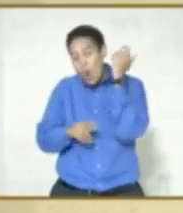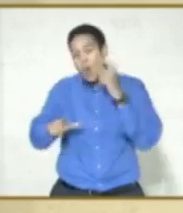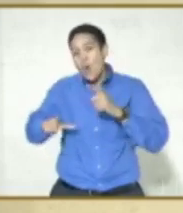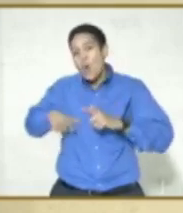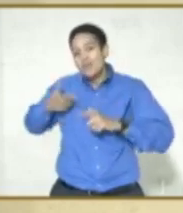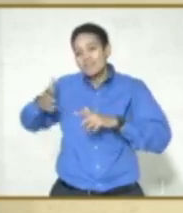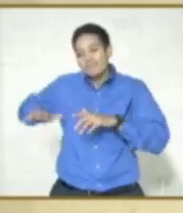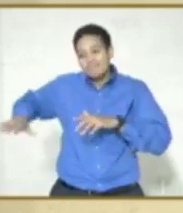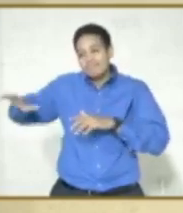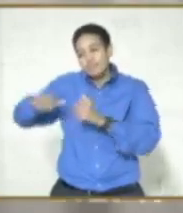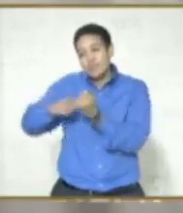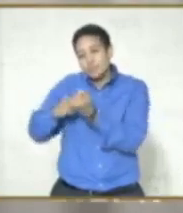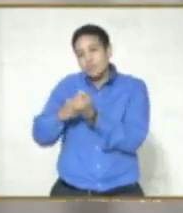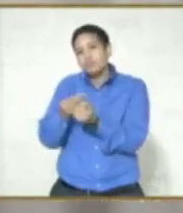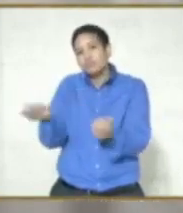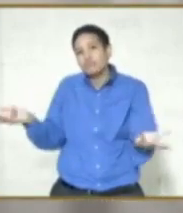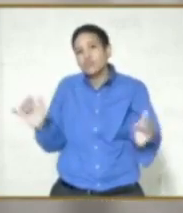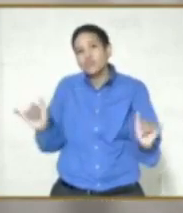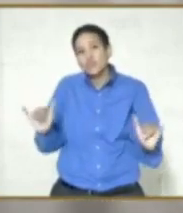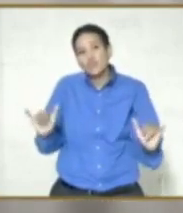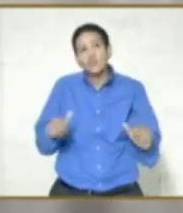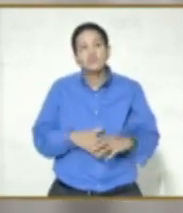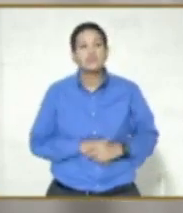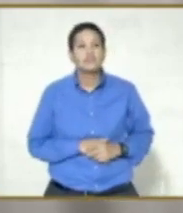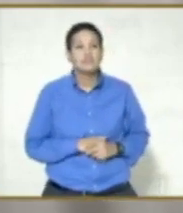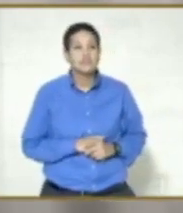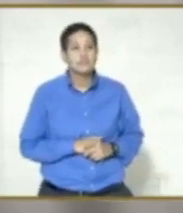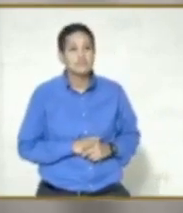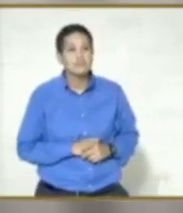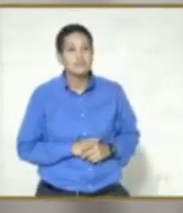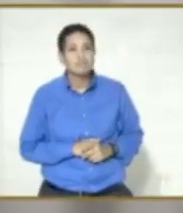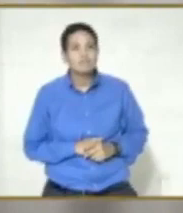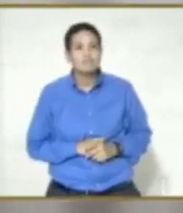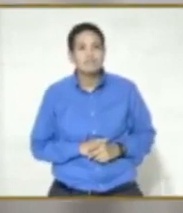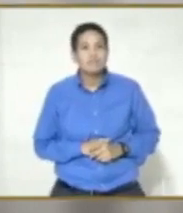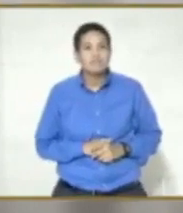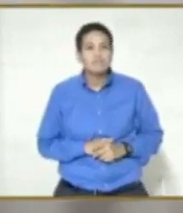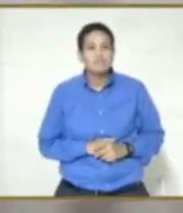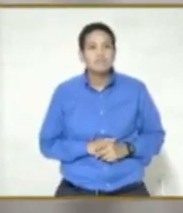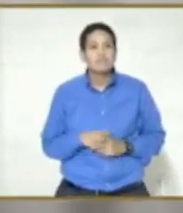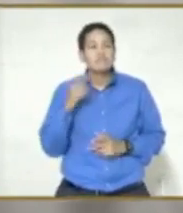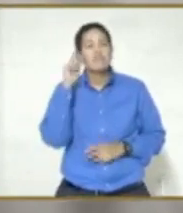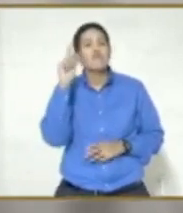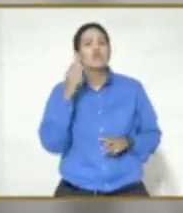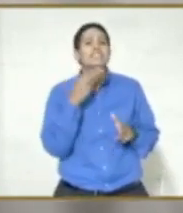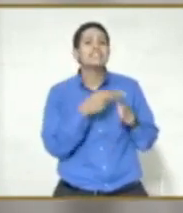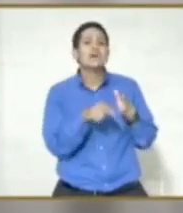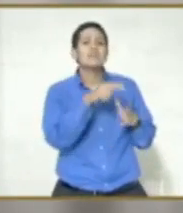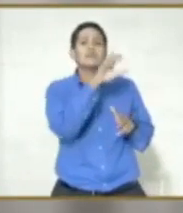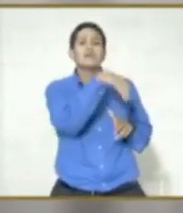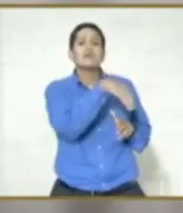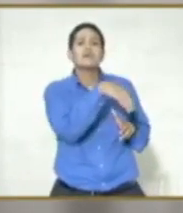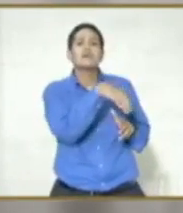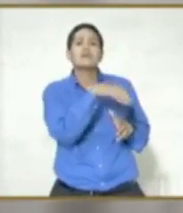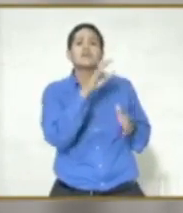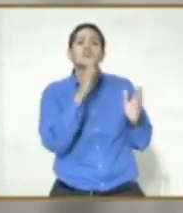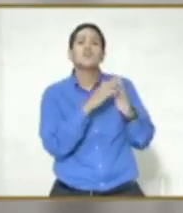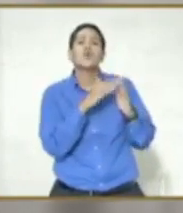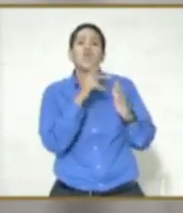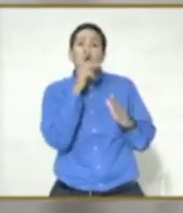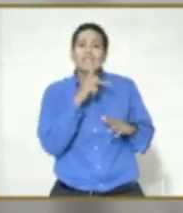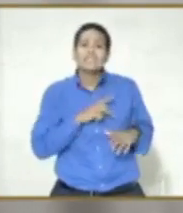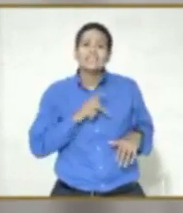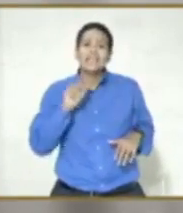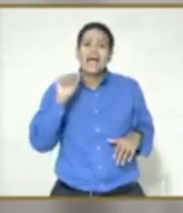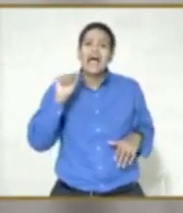Thank you. In that same vein, Honourable Minister, in terms of the temporary shelter downtown Kingston, the Appliance Traders Limited will be